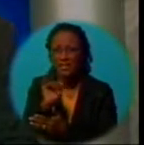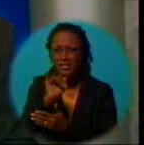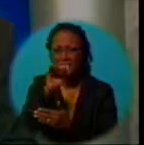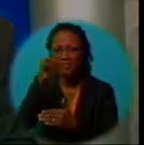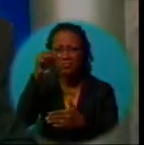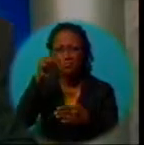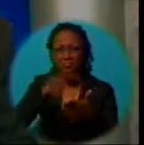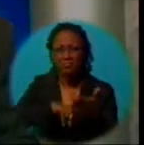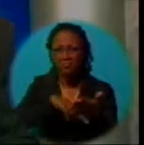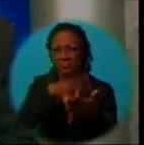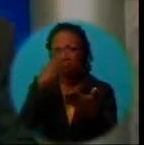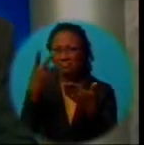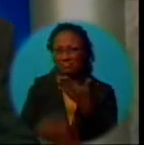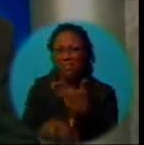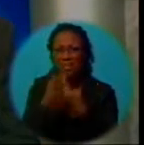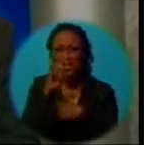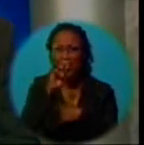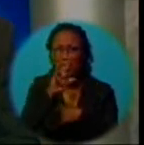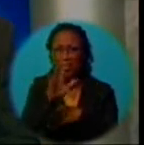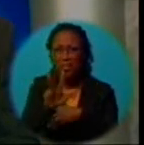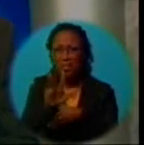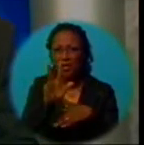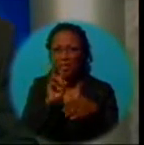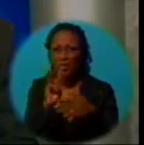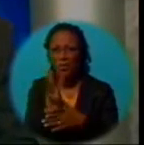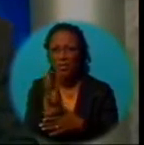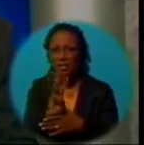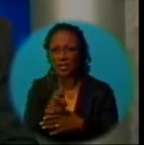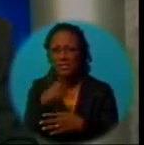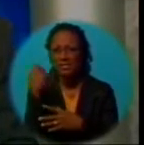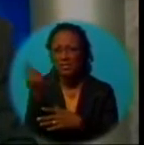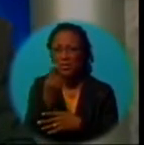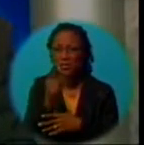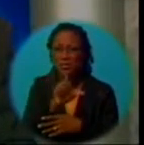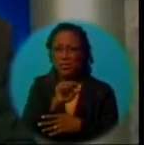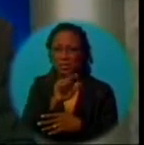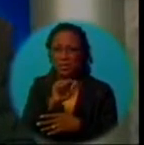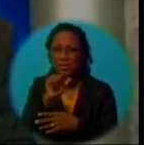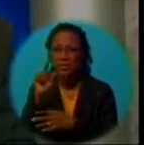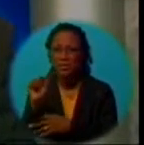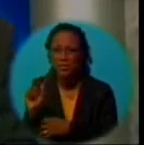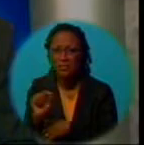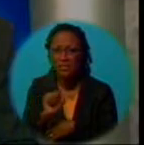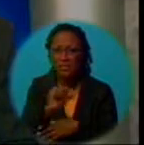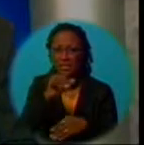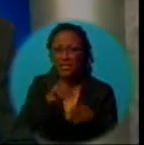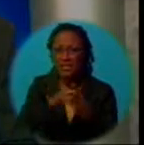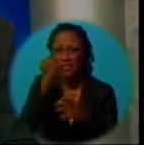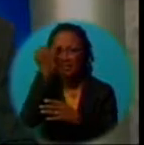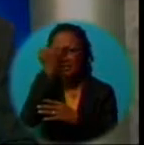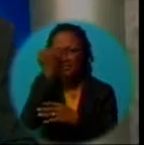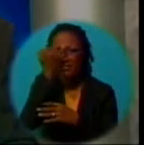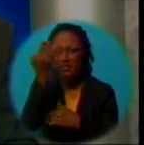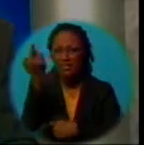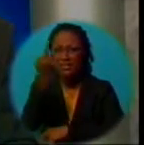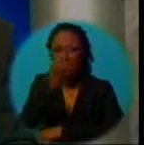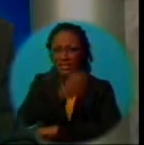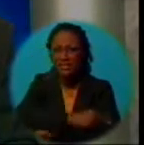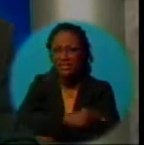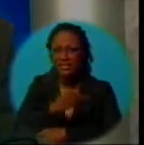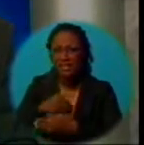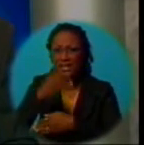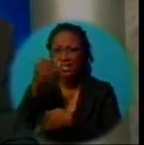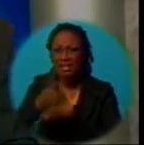to Bangladesh in the only 2020 international of their ongoing series today in Dhaka. And after being sent in, Marlon